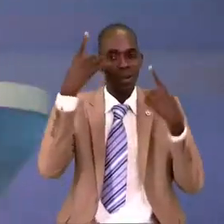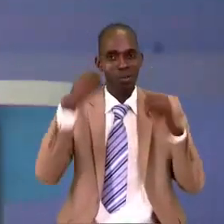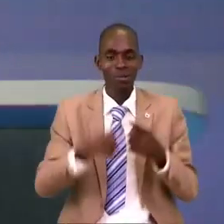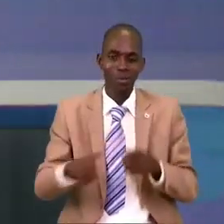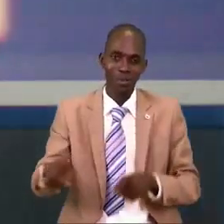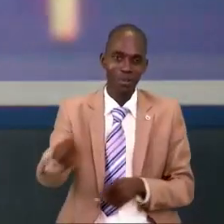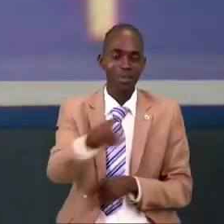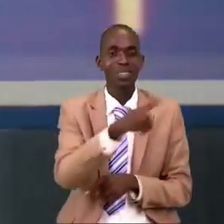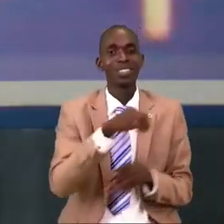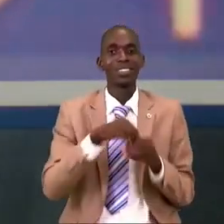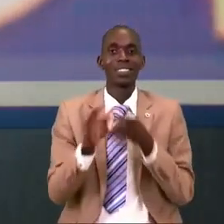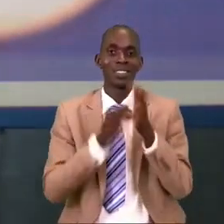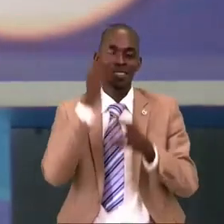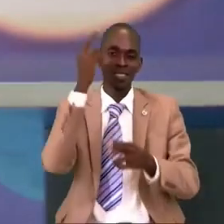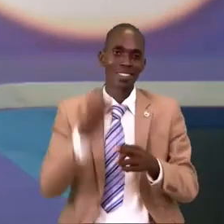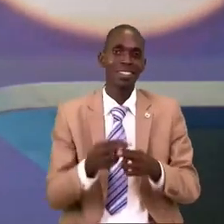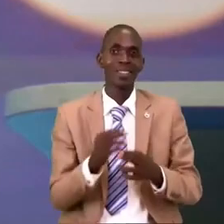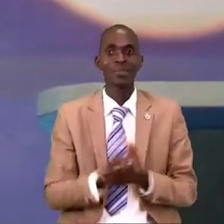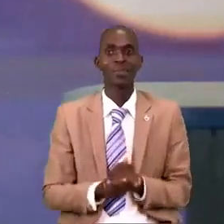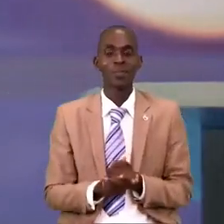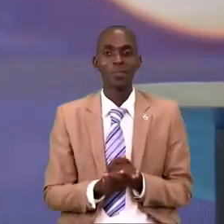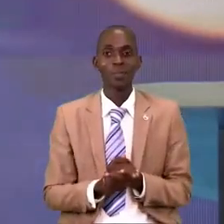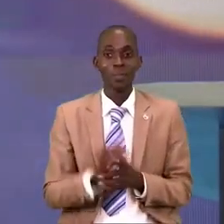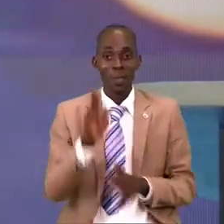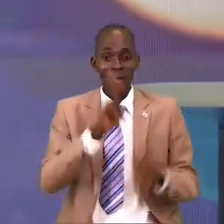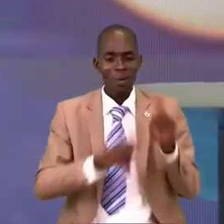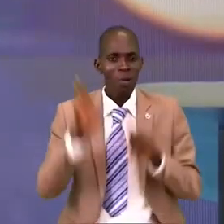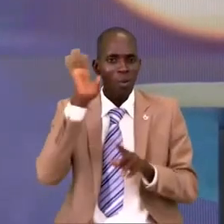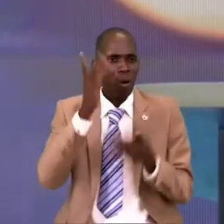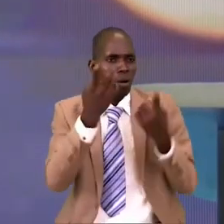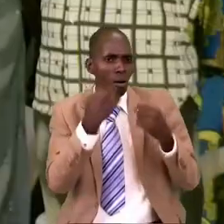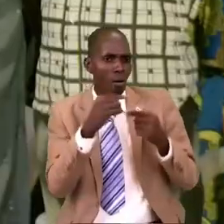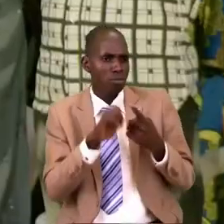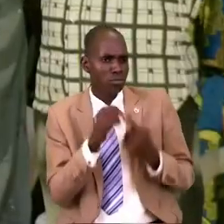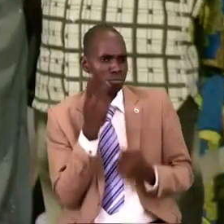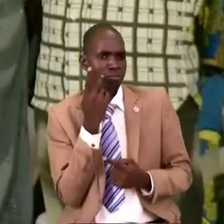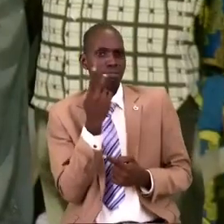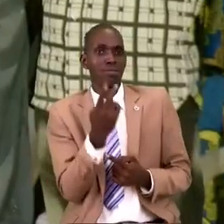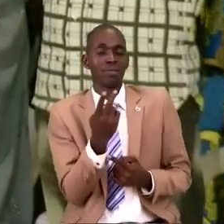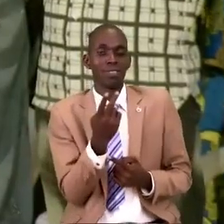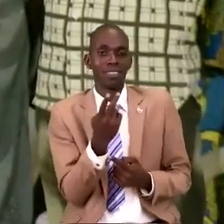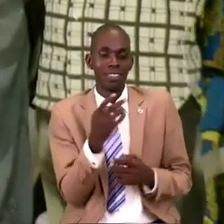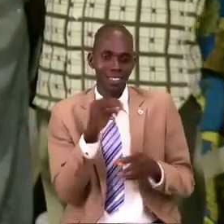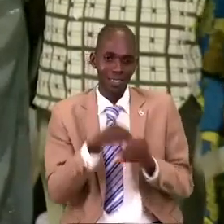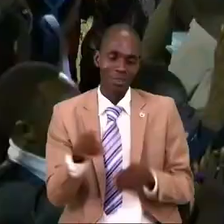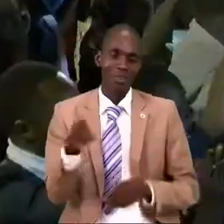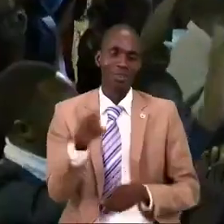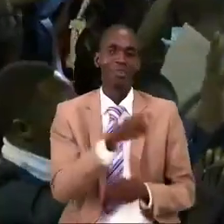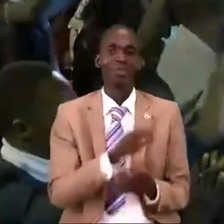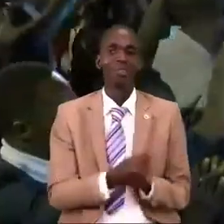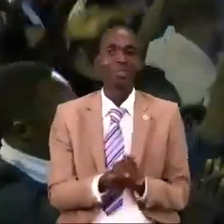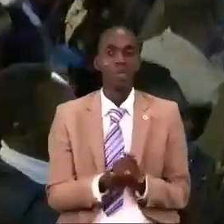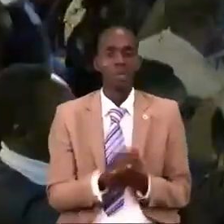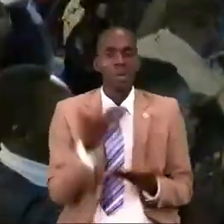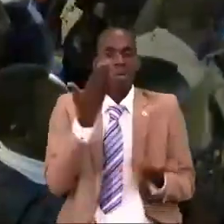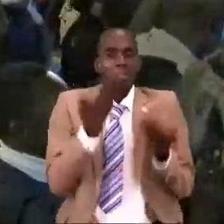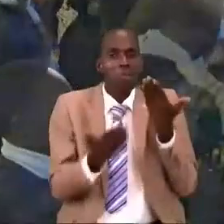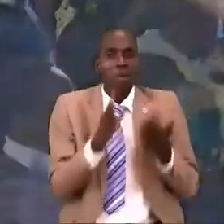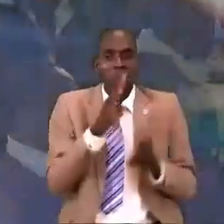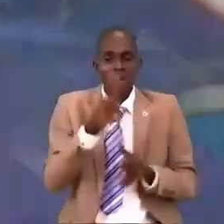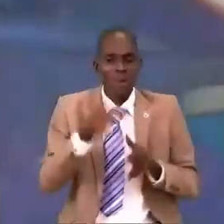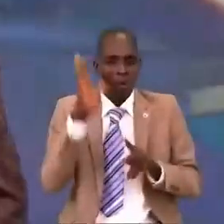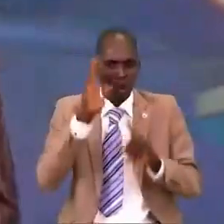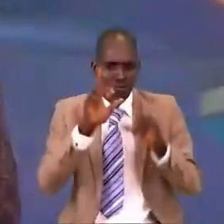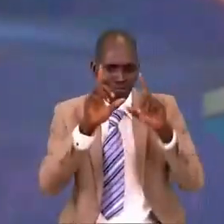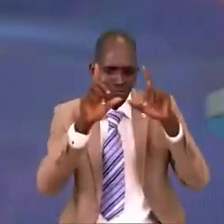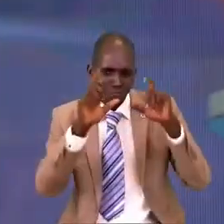Yeah. Maybe they will take your photograph and send it to me at the headquarters. Yeah. I will